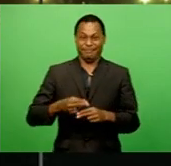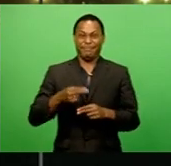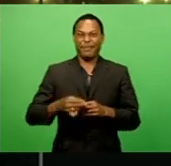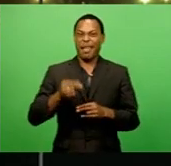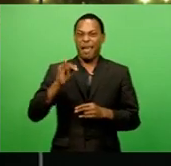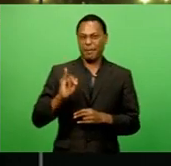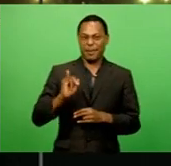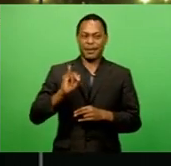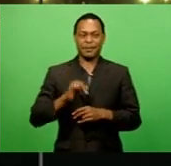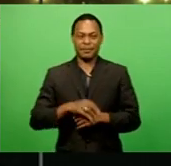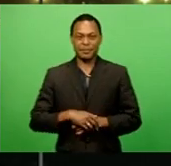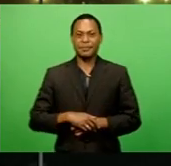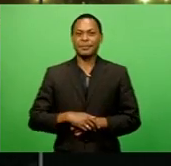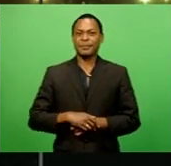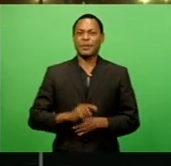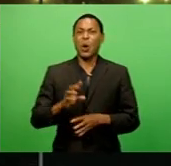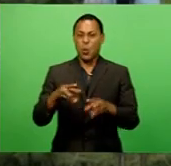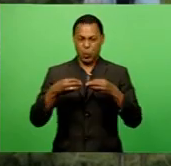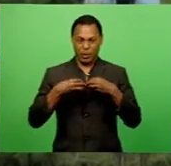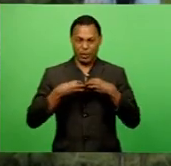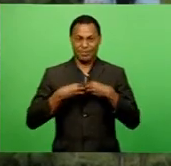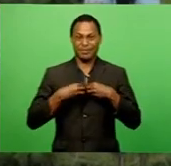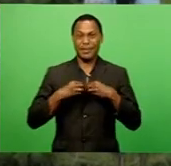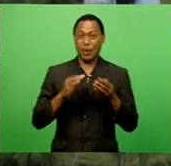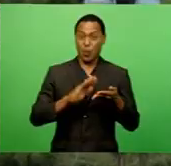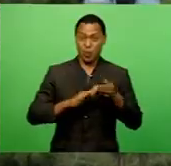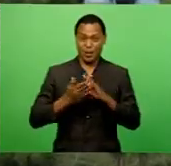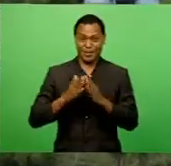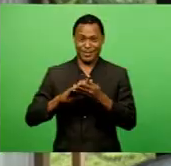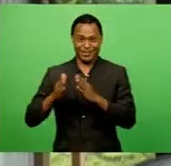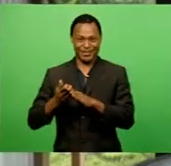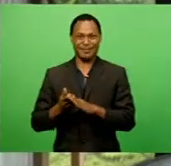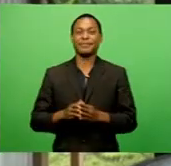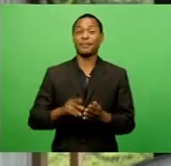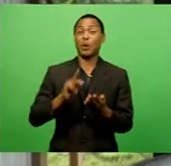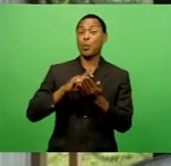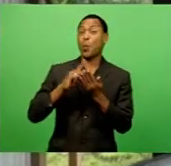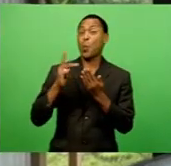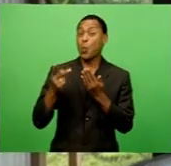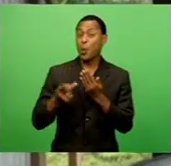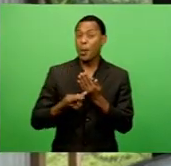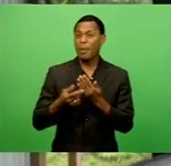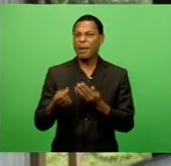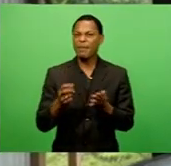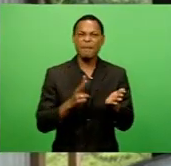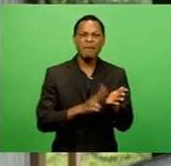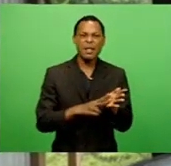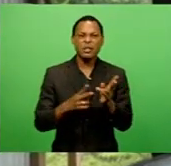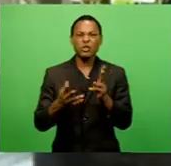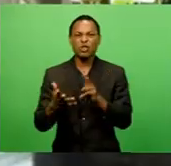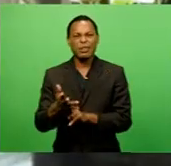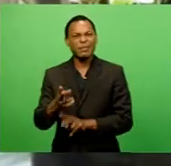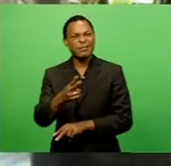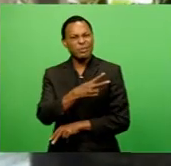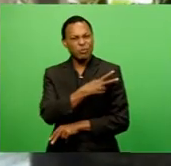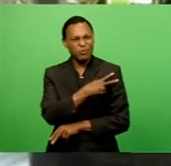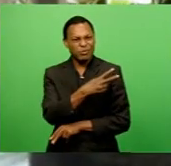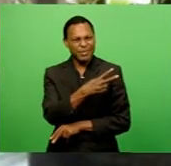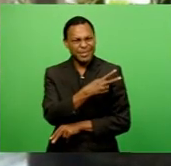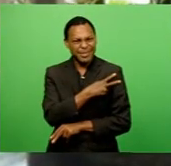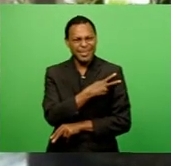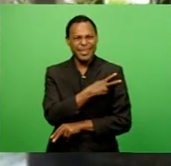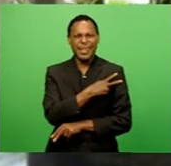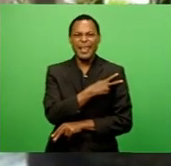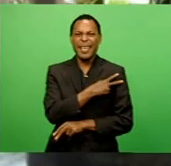by the receiving communities. The program, which was upscaled from the Village Nutrition Security Initiative, involves